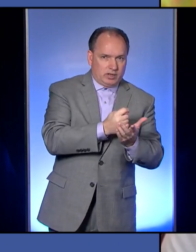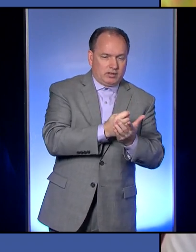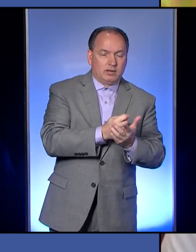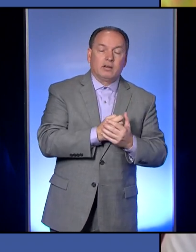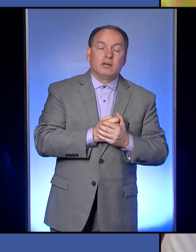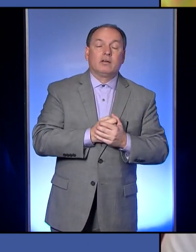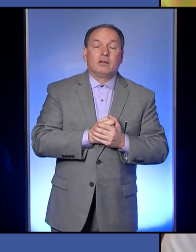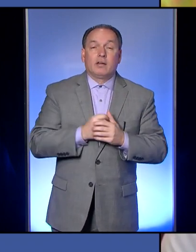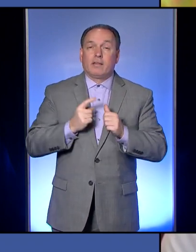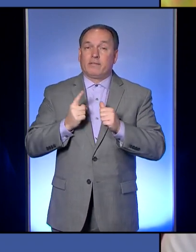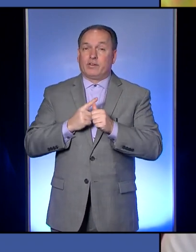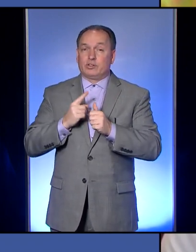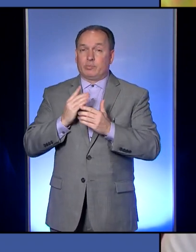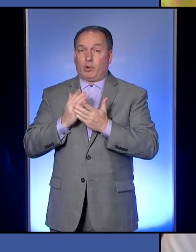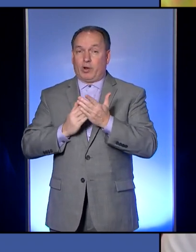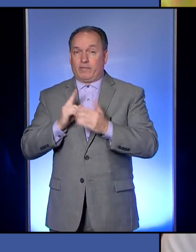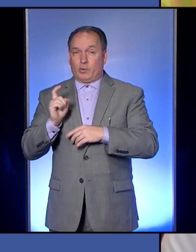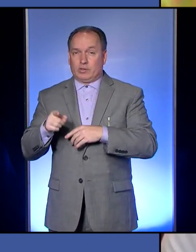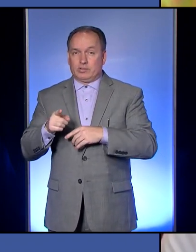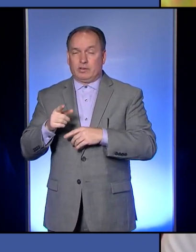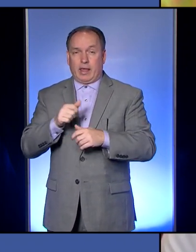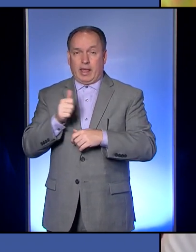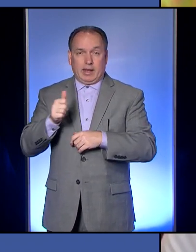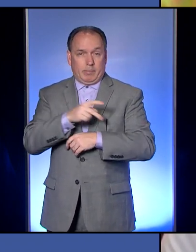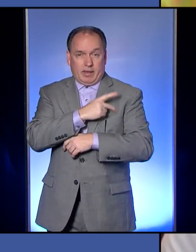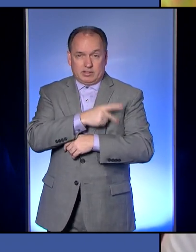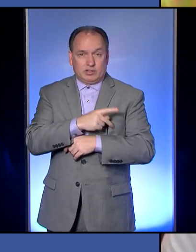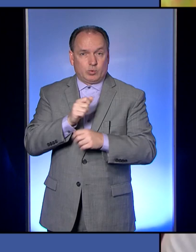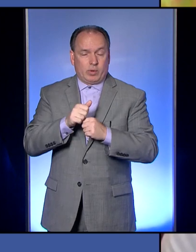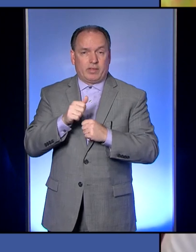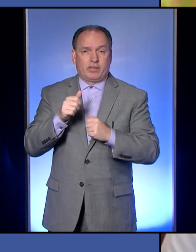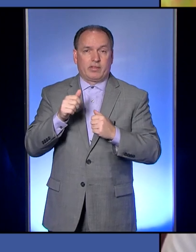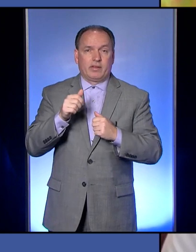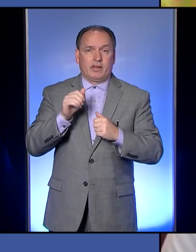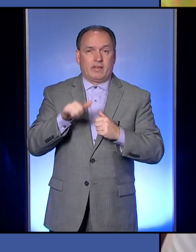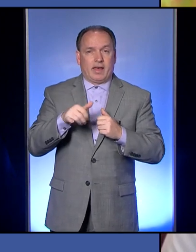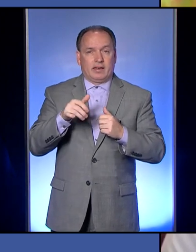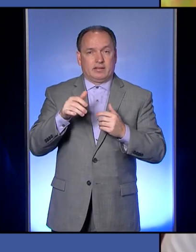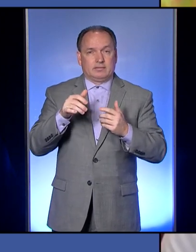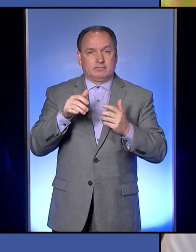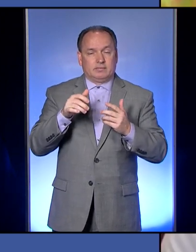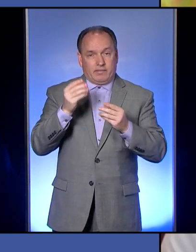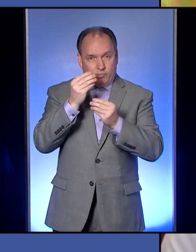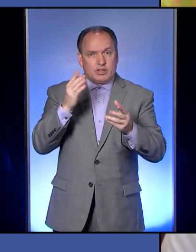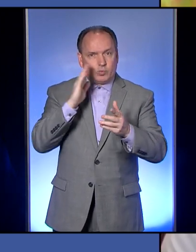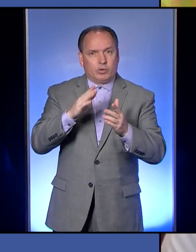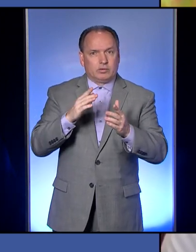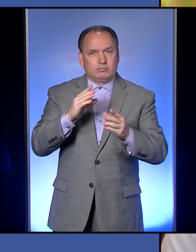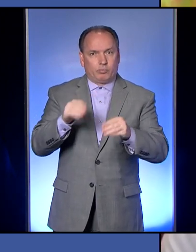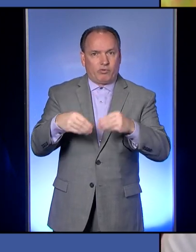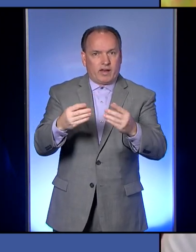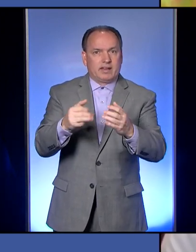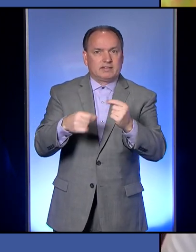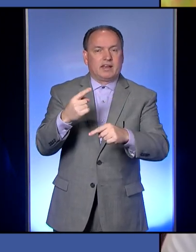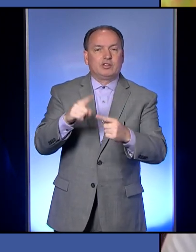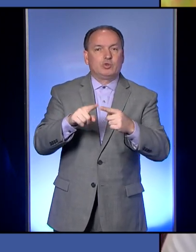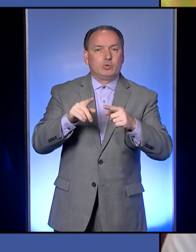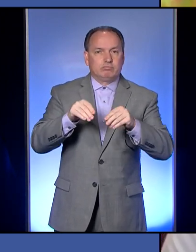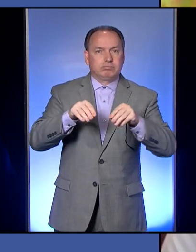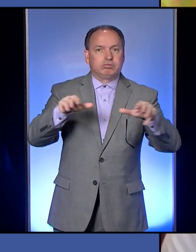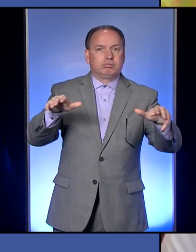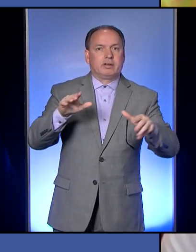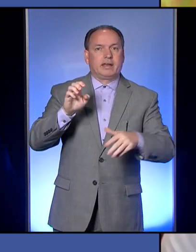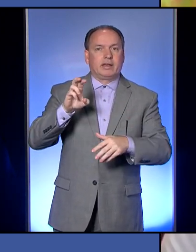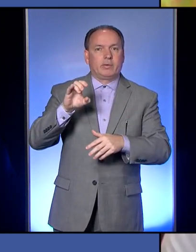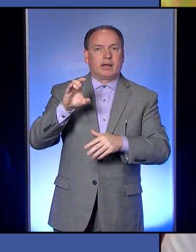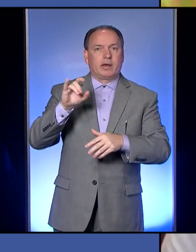The first part is that for any patients with those physicians, that information is going to go out today to the Erie County Medical